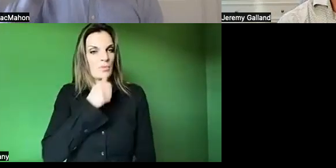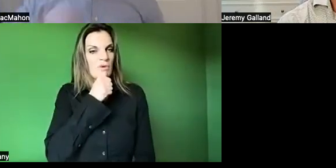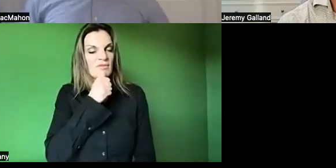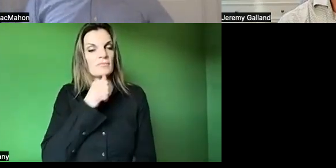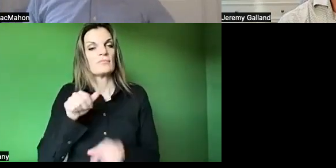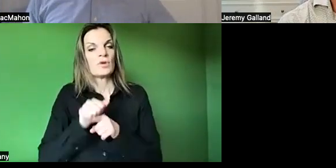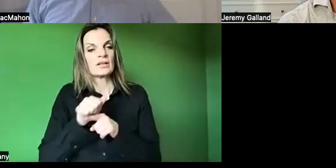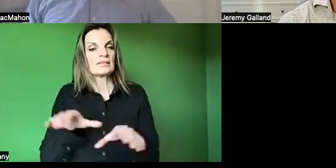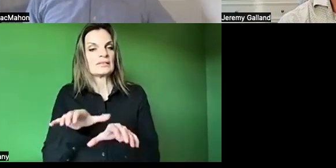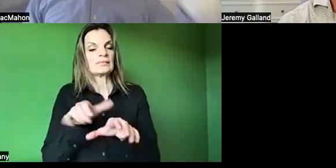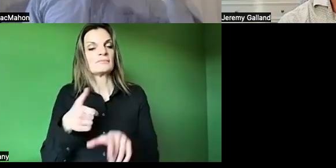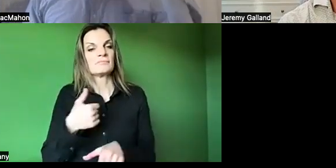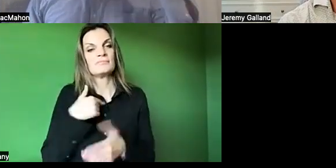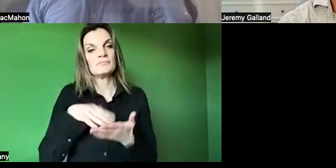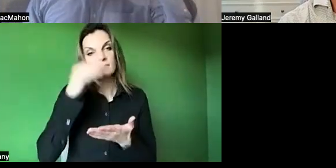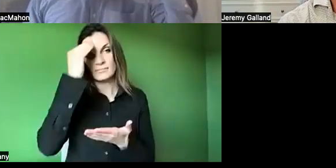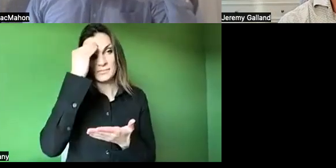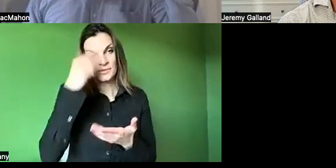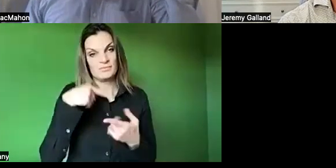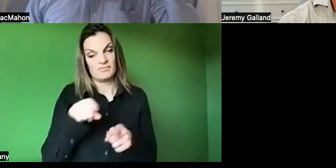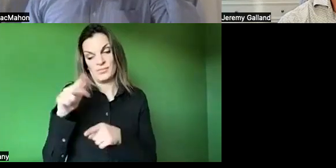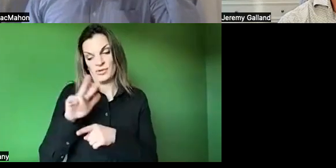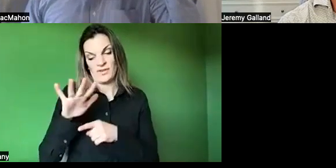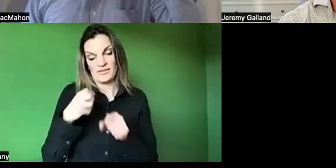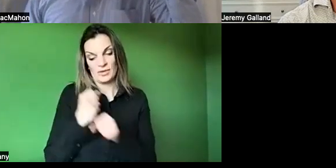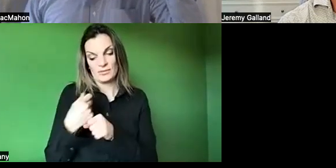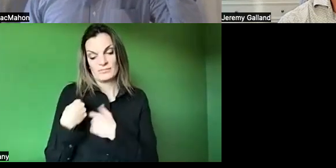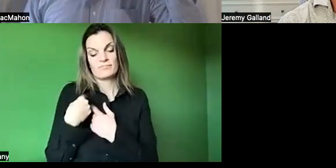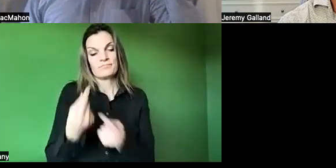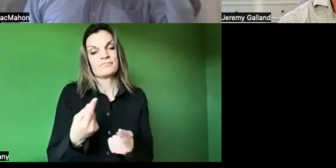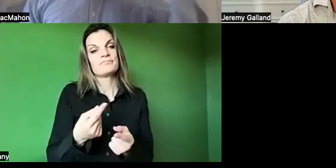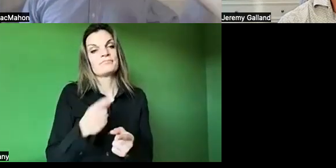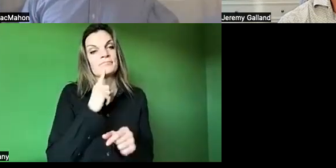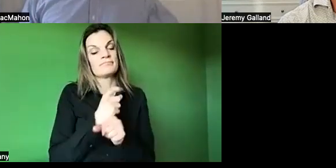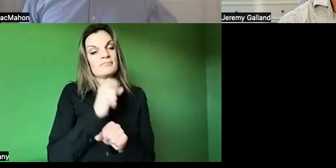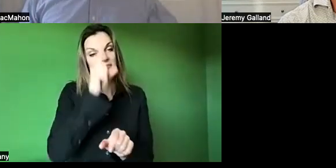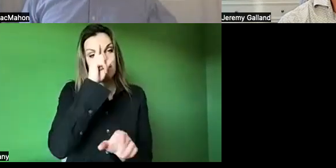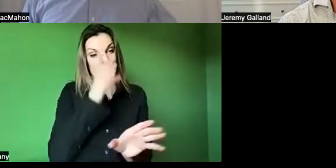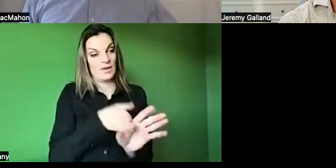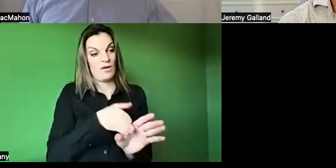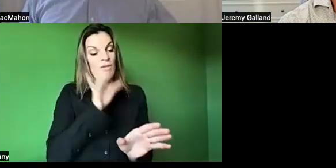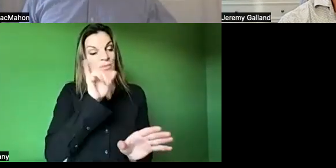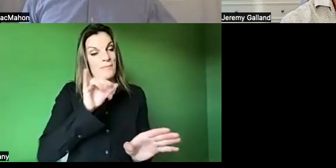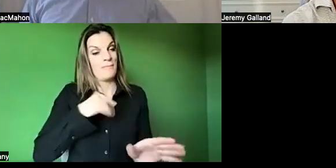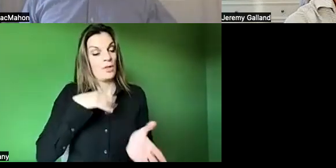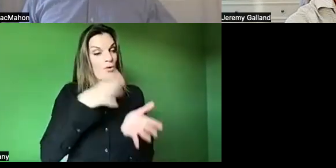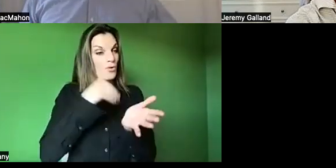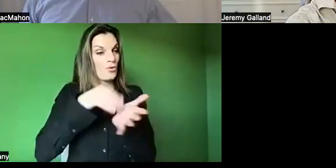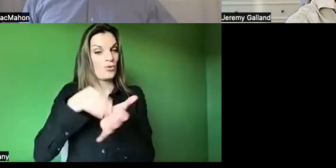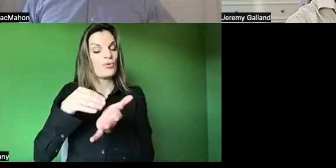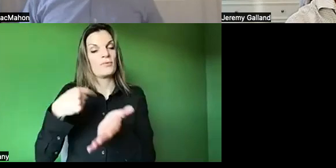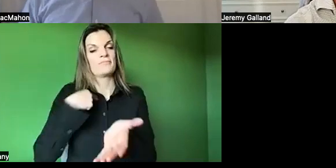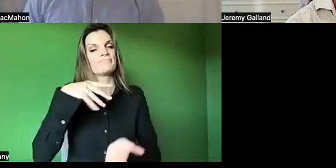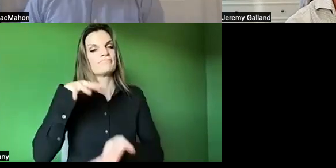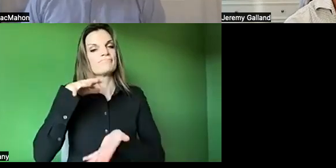skills that I've learned as a psychologist come in incredibly handy in being on the board and working with people. But along the